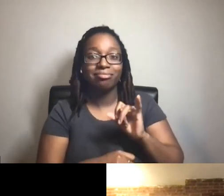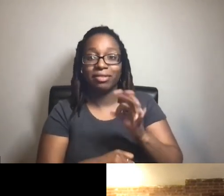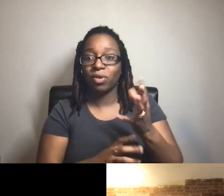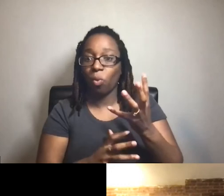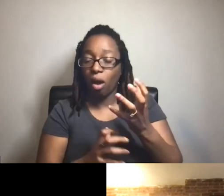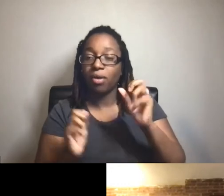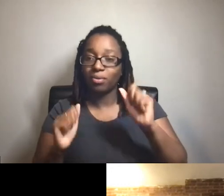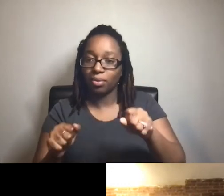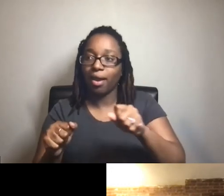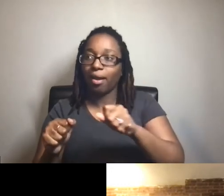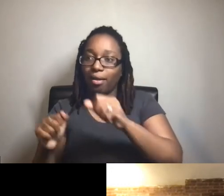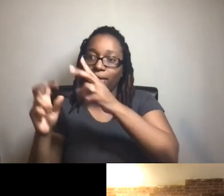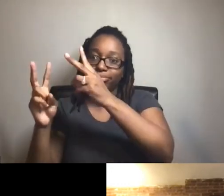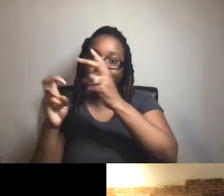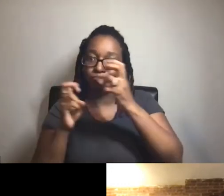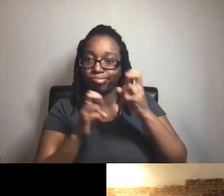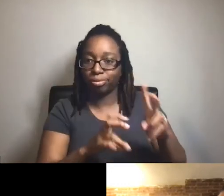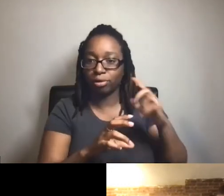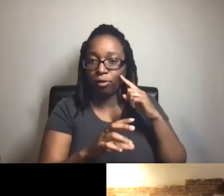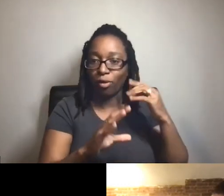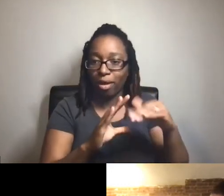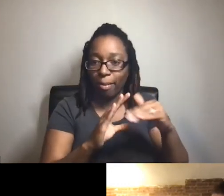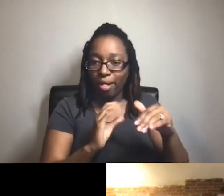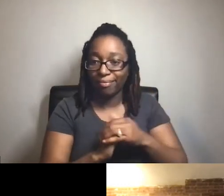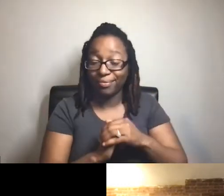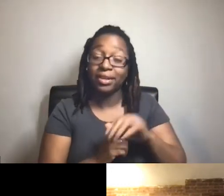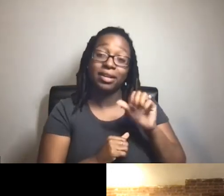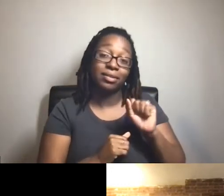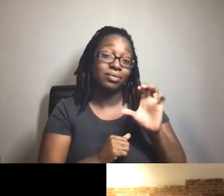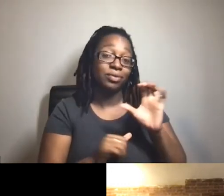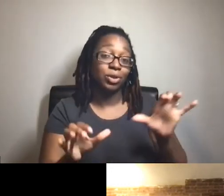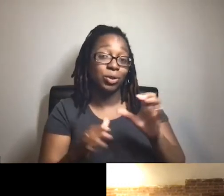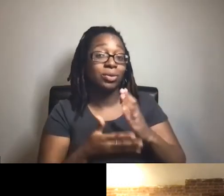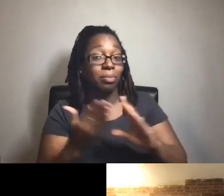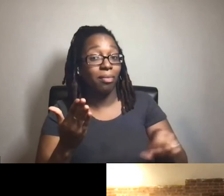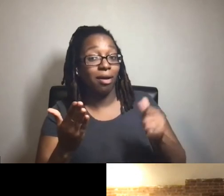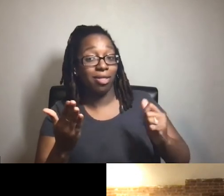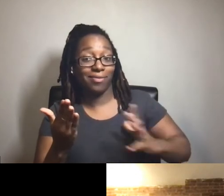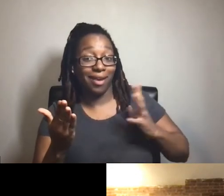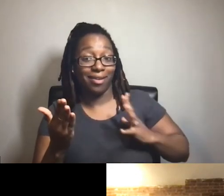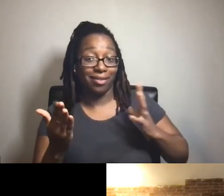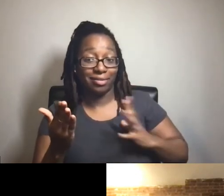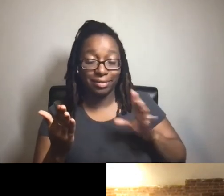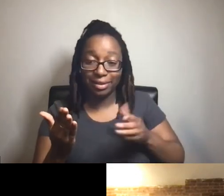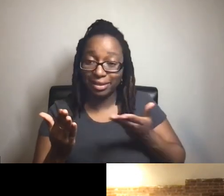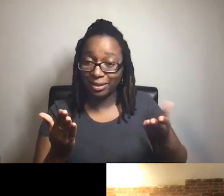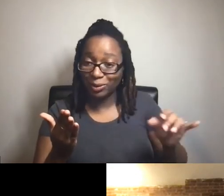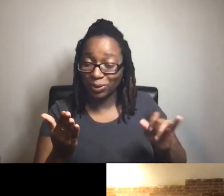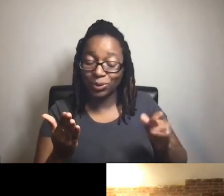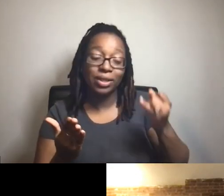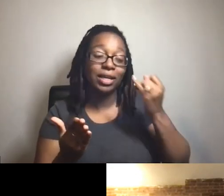email. SoundCells does a couple of extra fancy things behind the scenes, which is that if you download the ABC